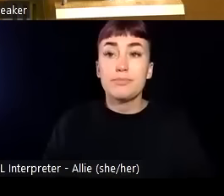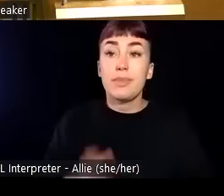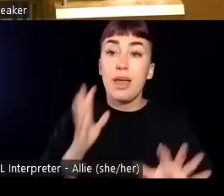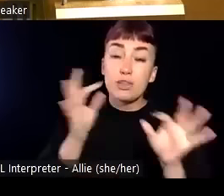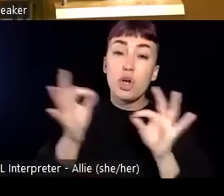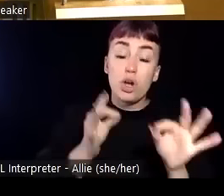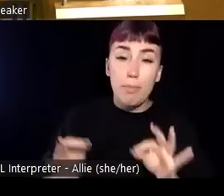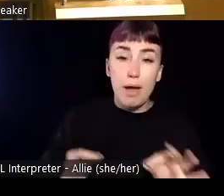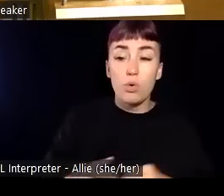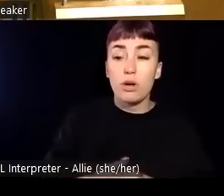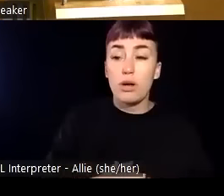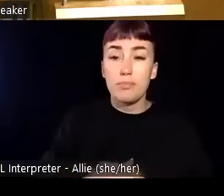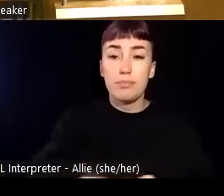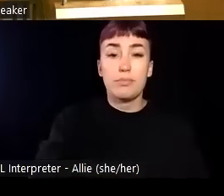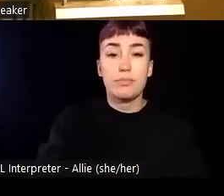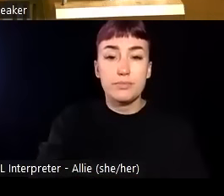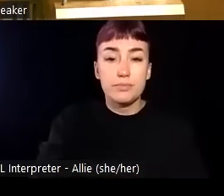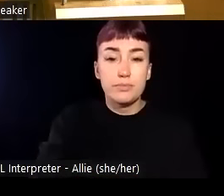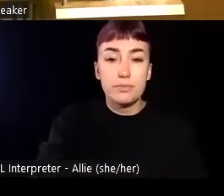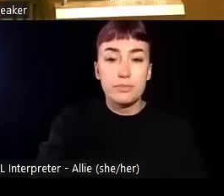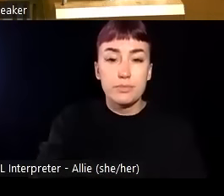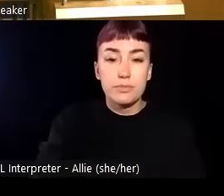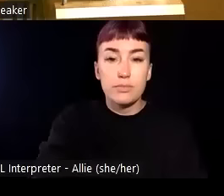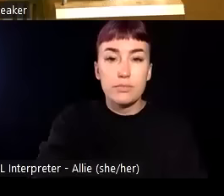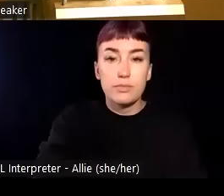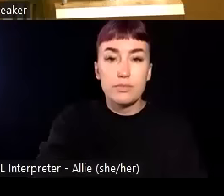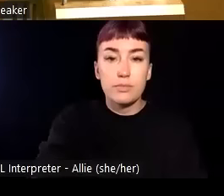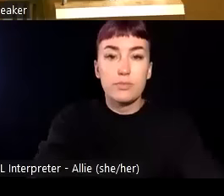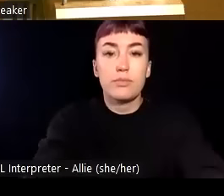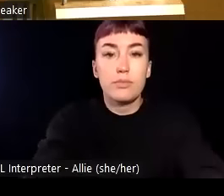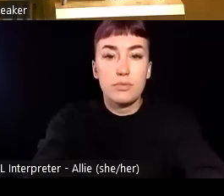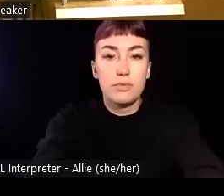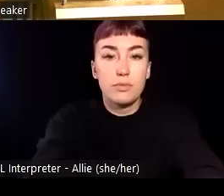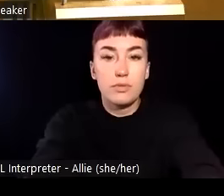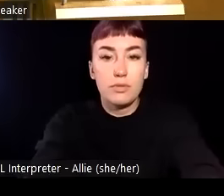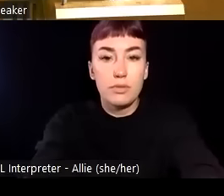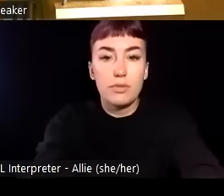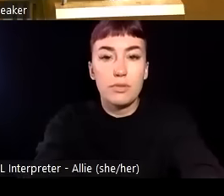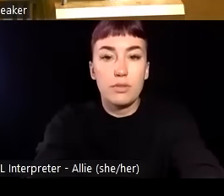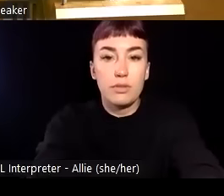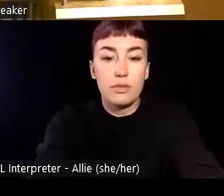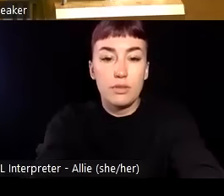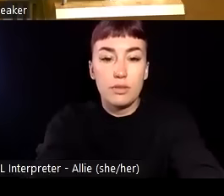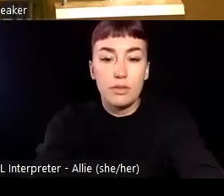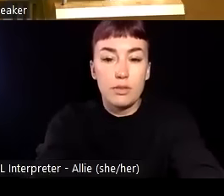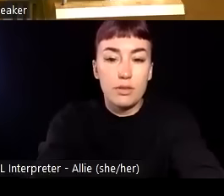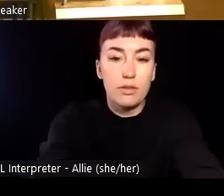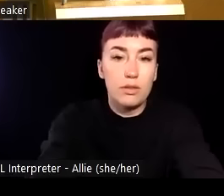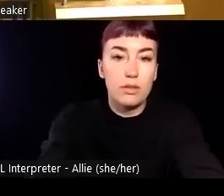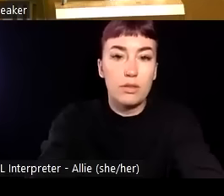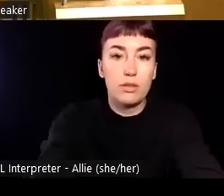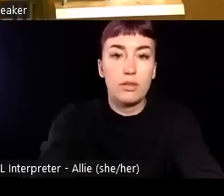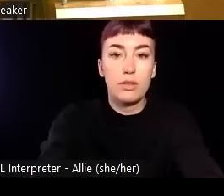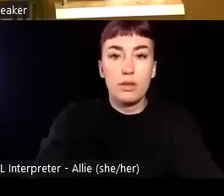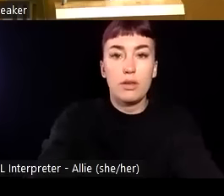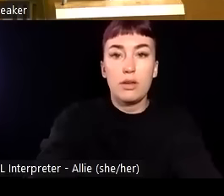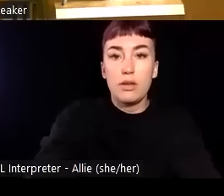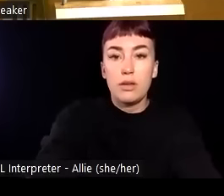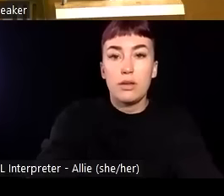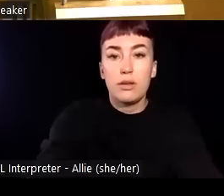about the expected trajectory, because I think it is important to know what's coming,